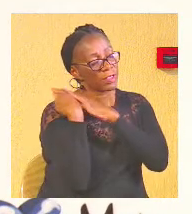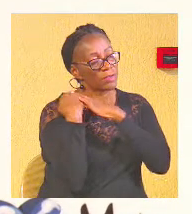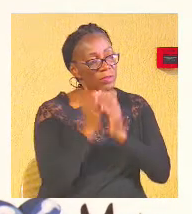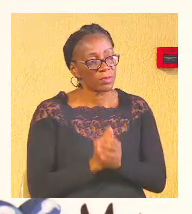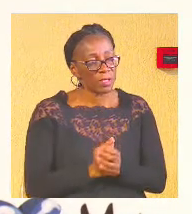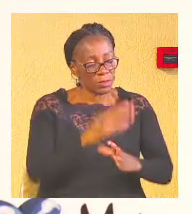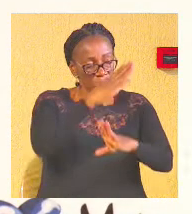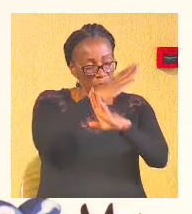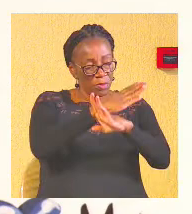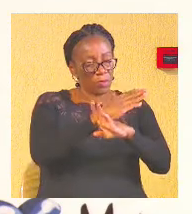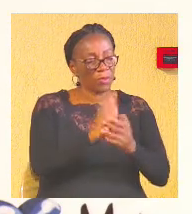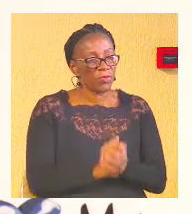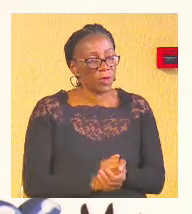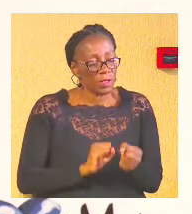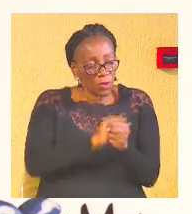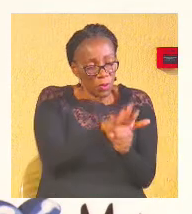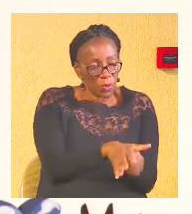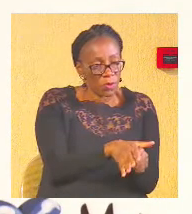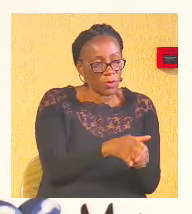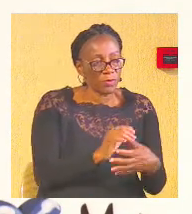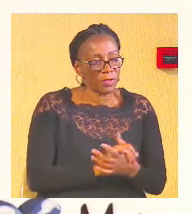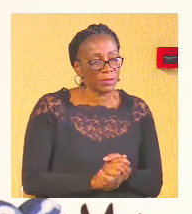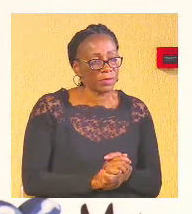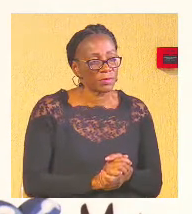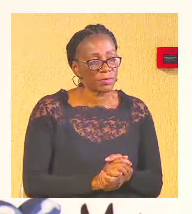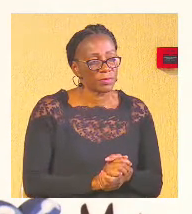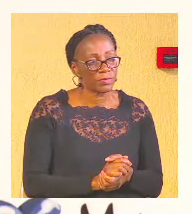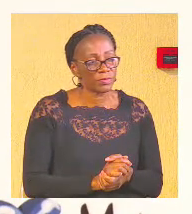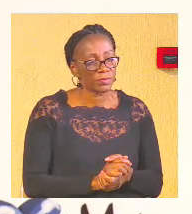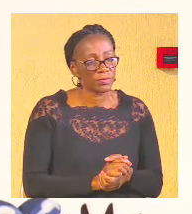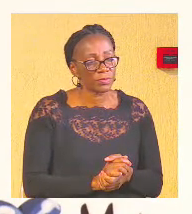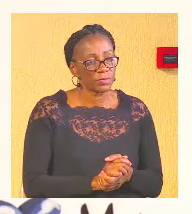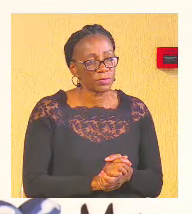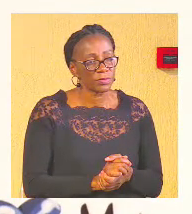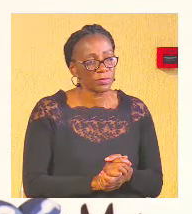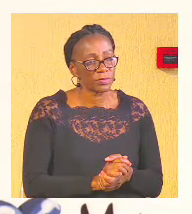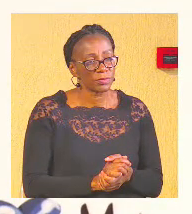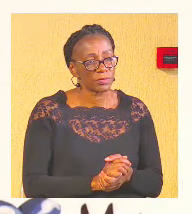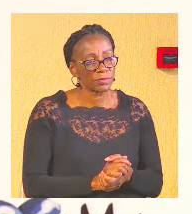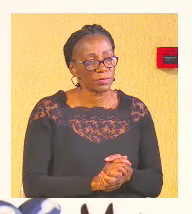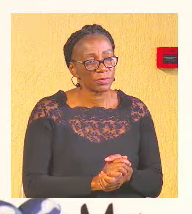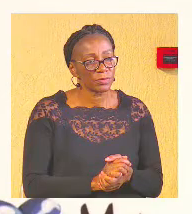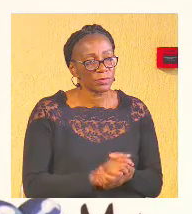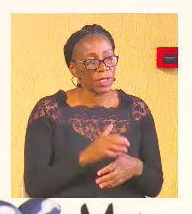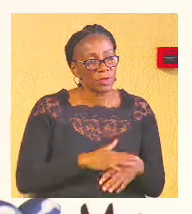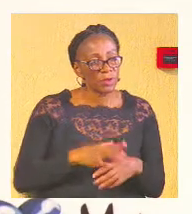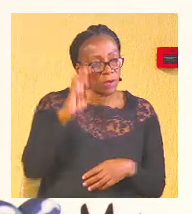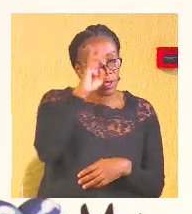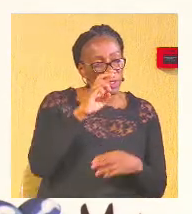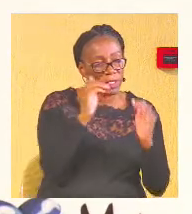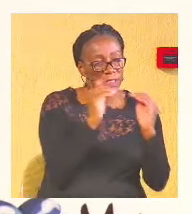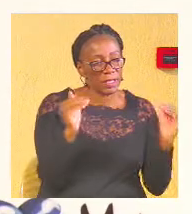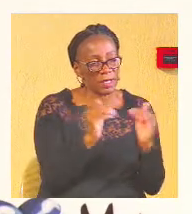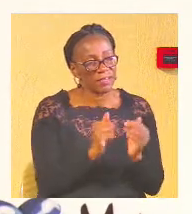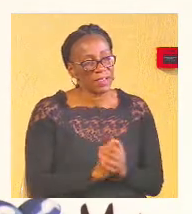COVID-19 virus. And saying that is that at the regional level, there are consultations